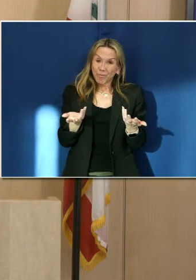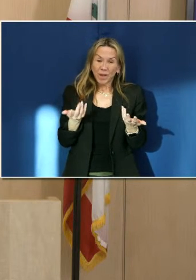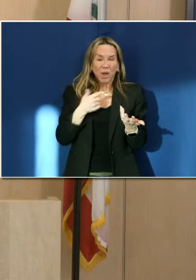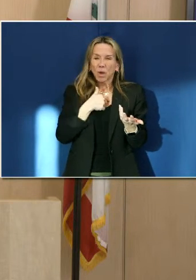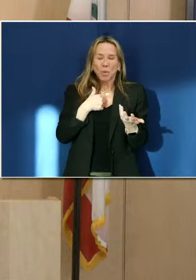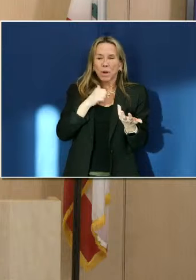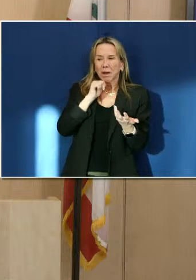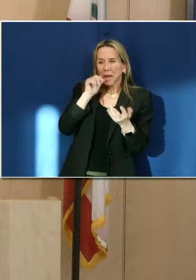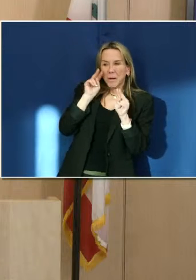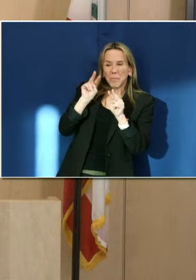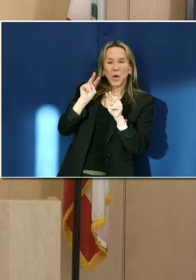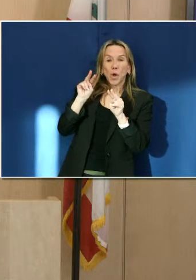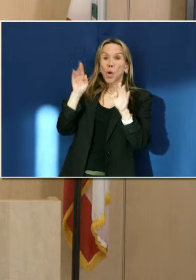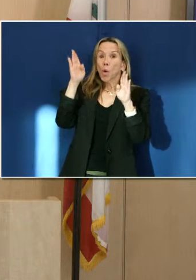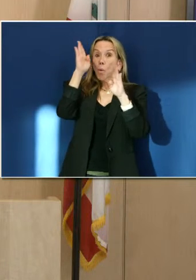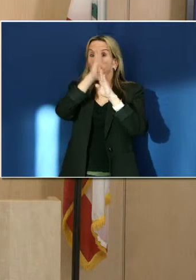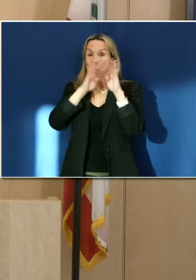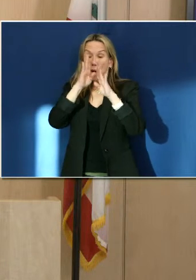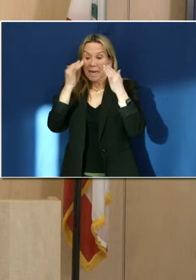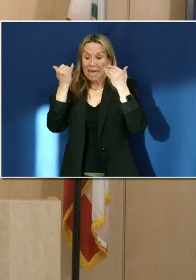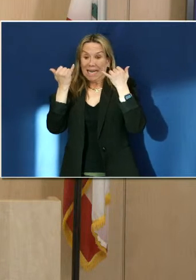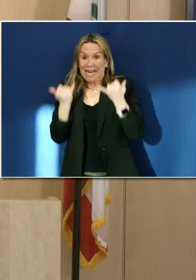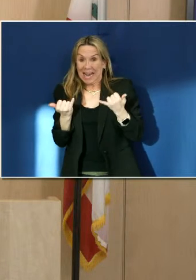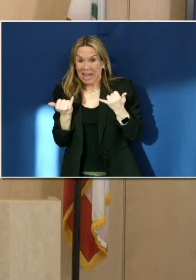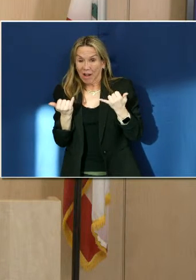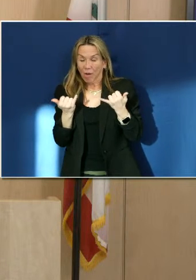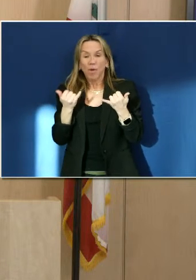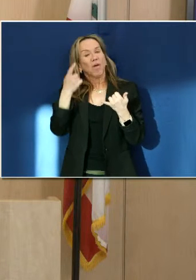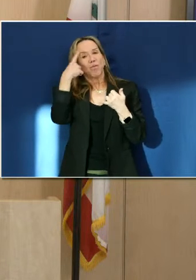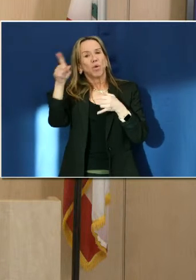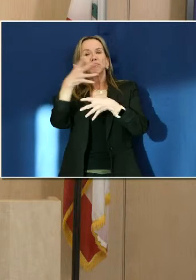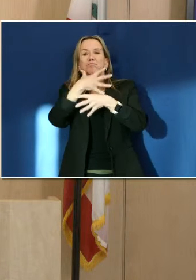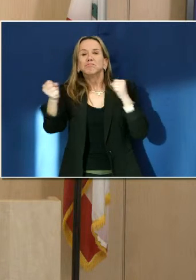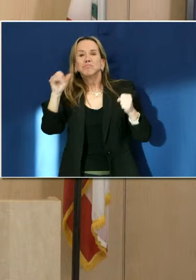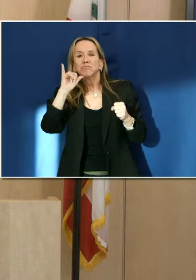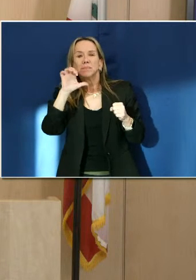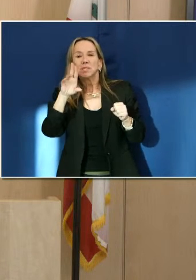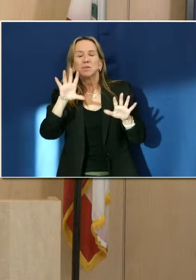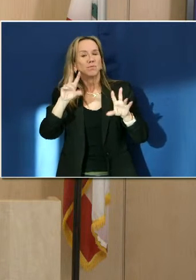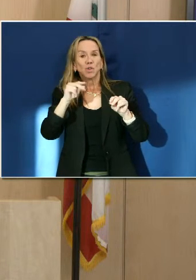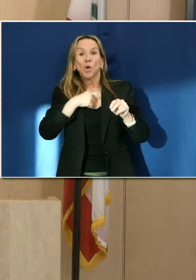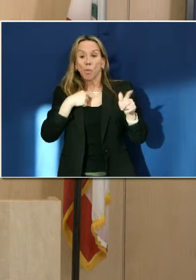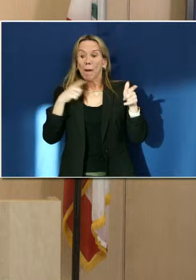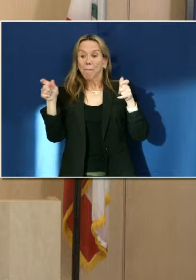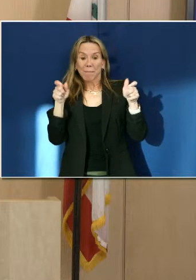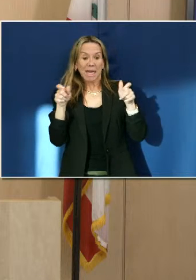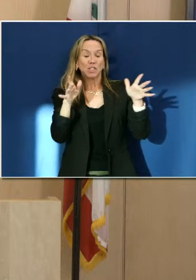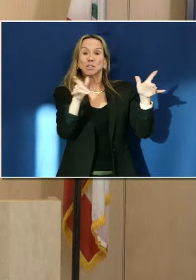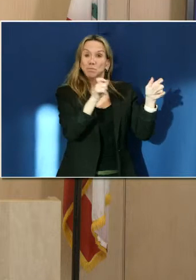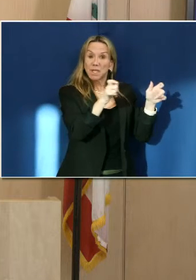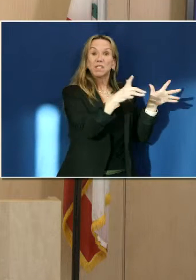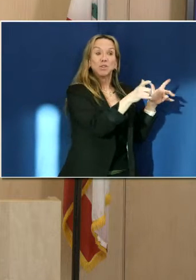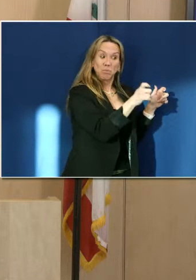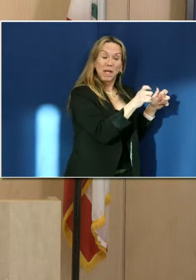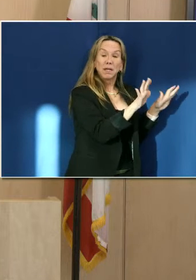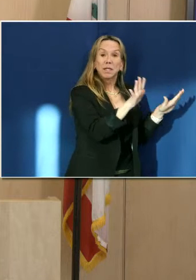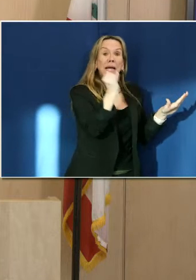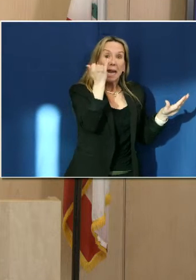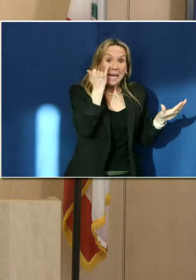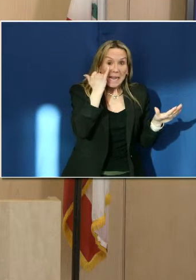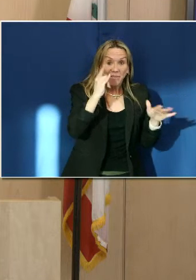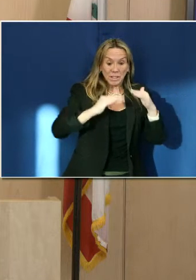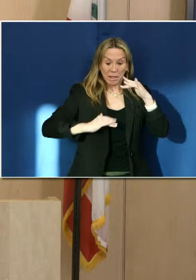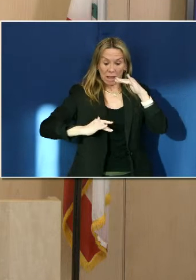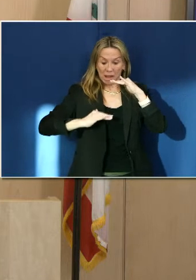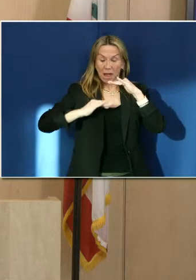worried that at least for the immediate future that we're going to have ICU bed capacity and other bed capacity. We're all managing to that. And if we reach a point where it's an extreme